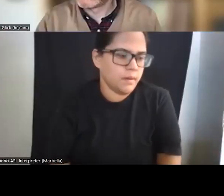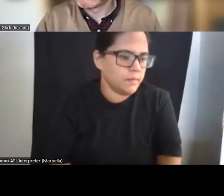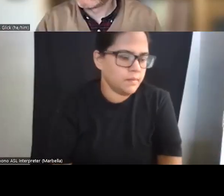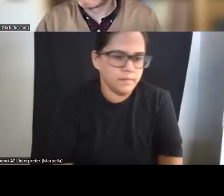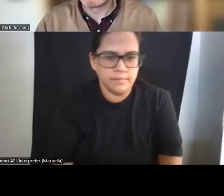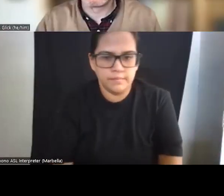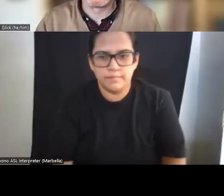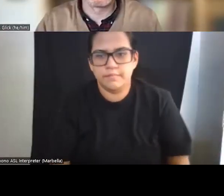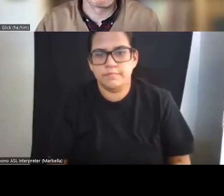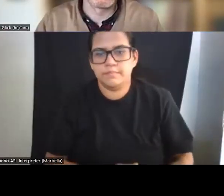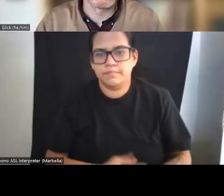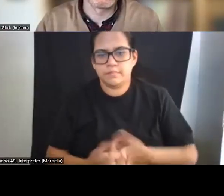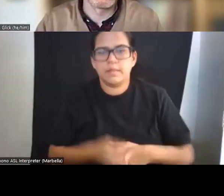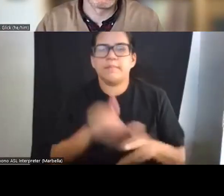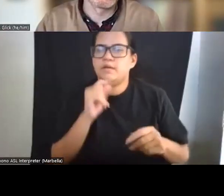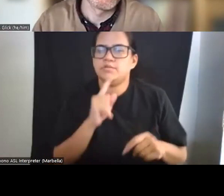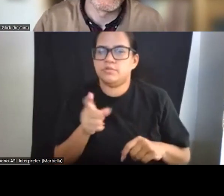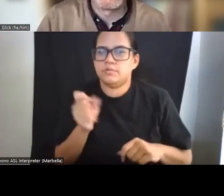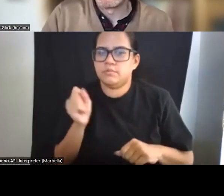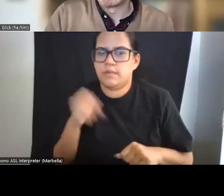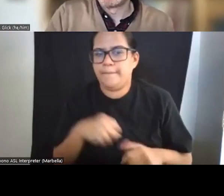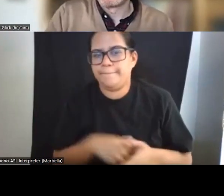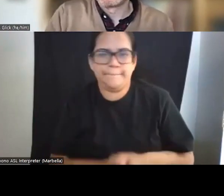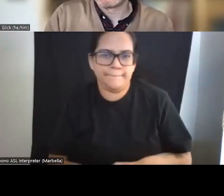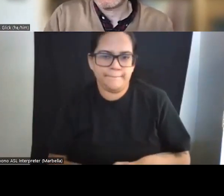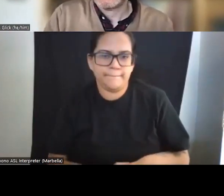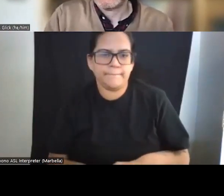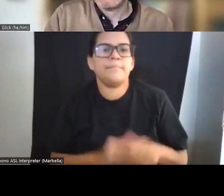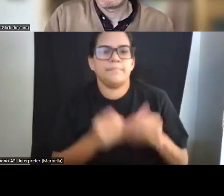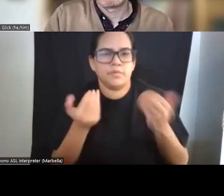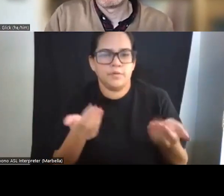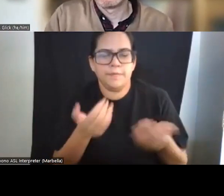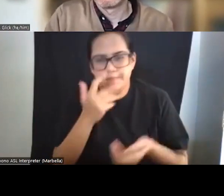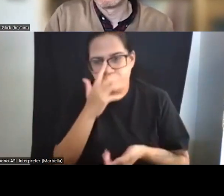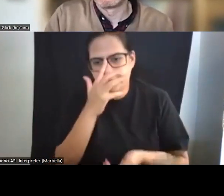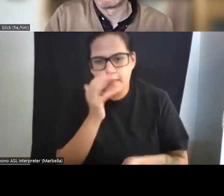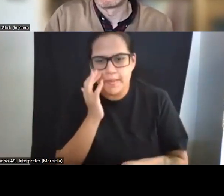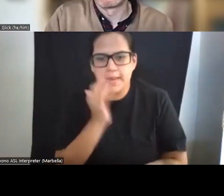I'm not sure. Yep. Here you go.